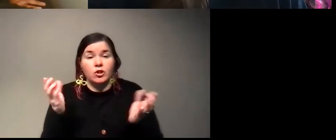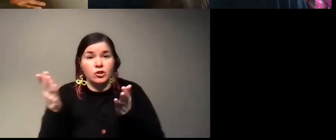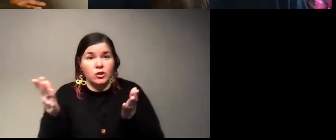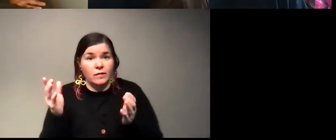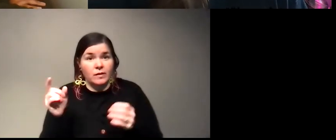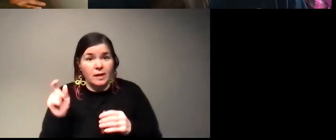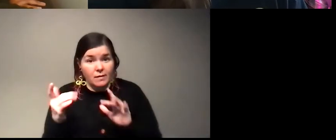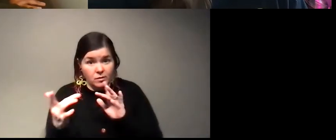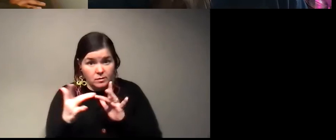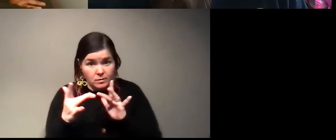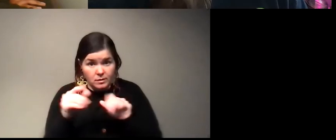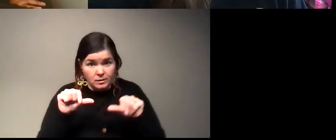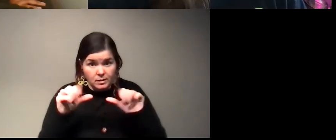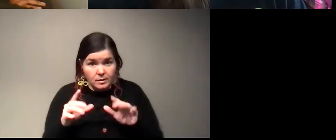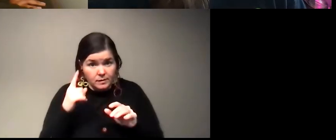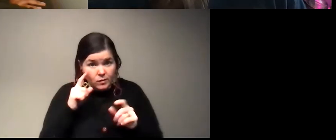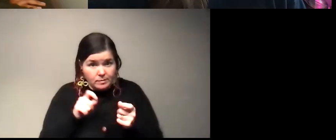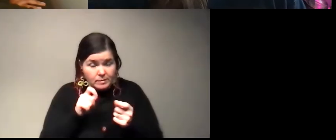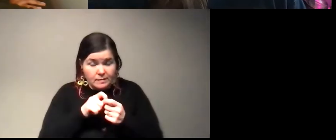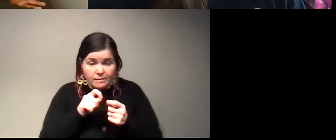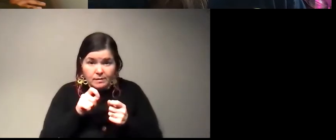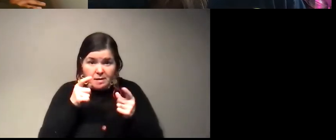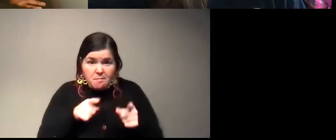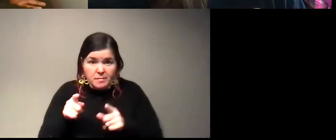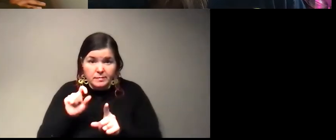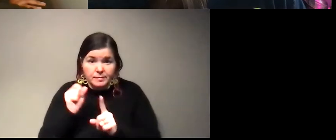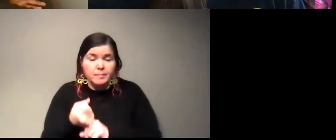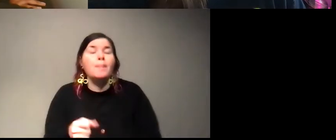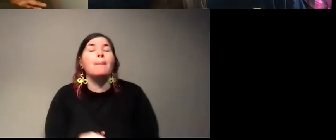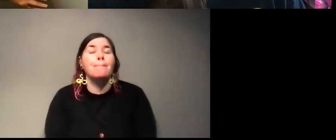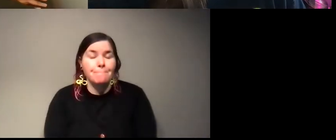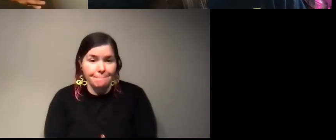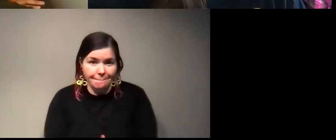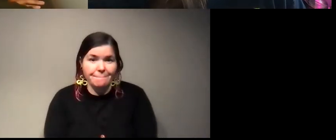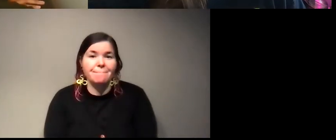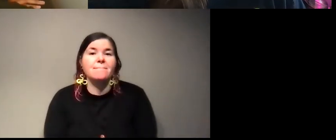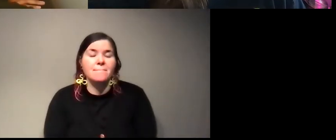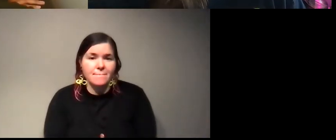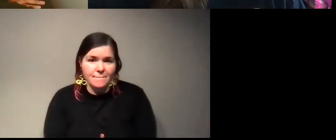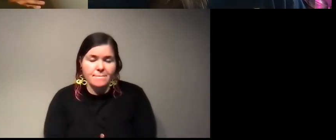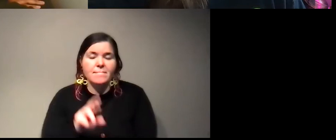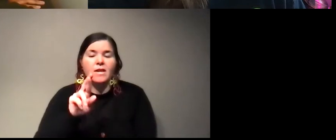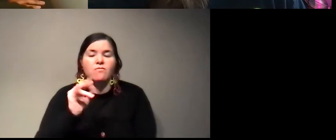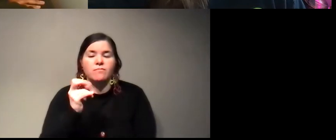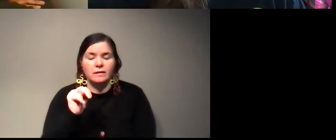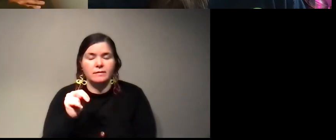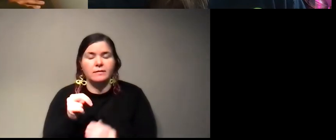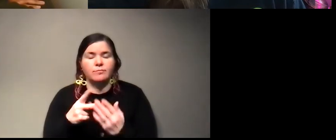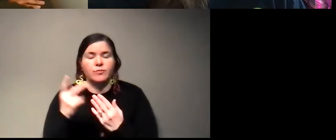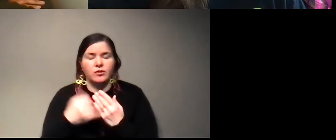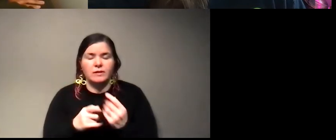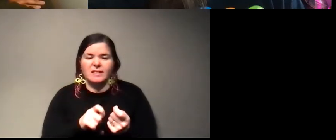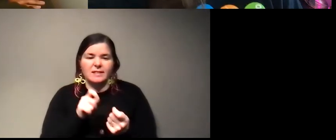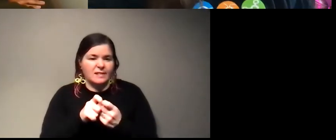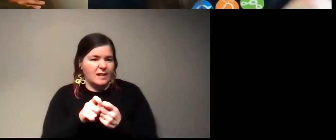to contact scientists for certain situations? Yes, and I presented the ricin project because that is the exact scenario where you